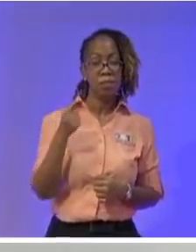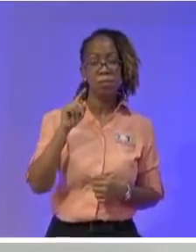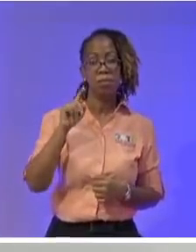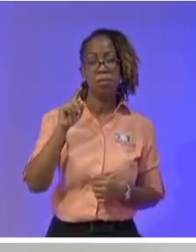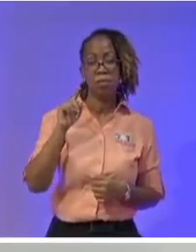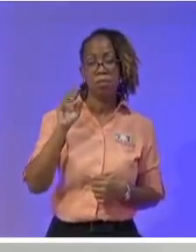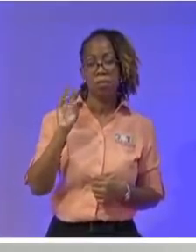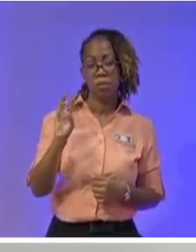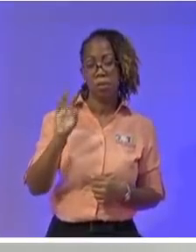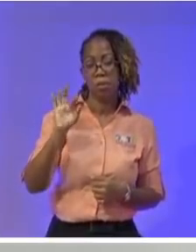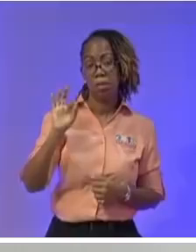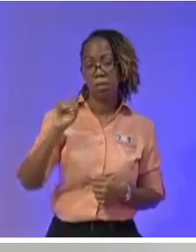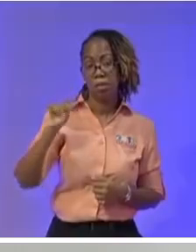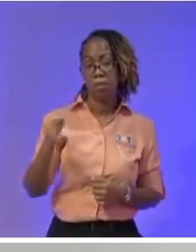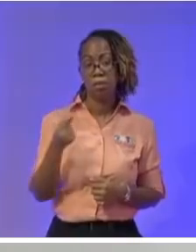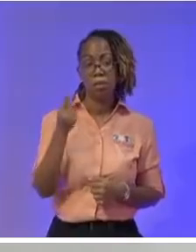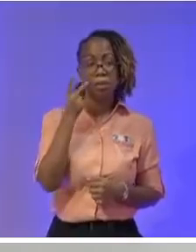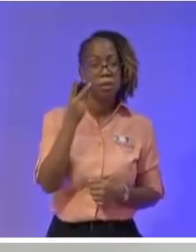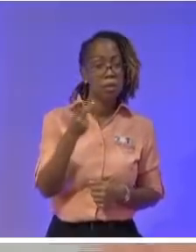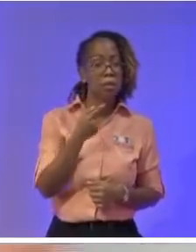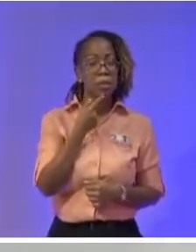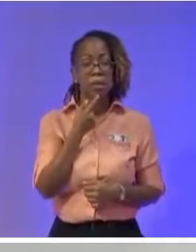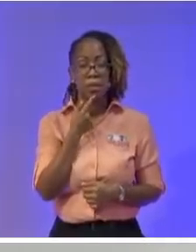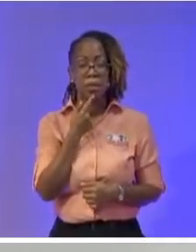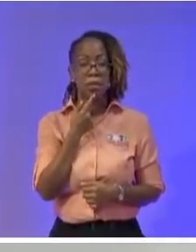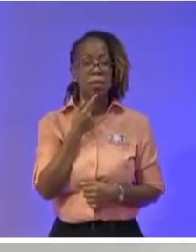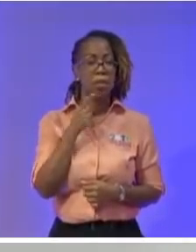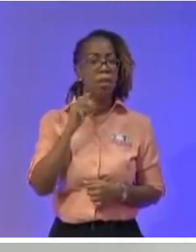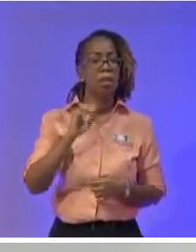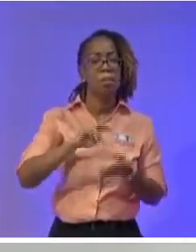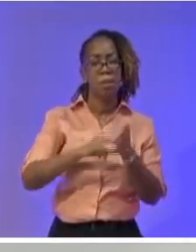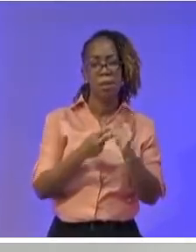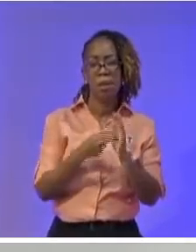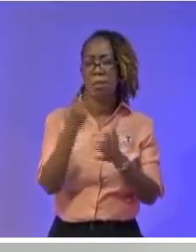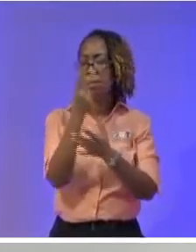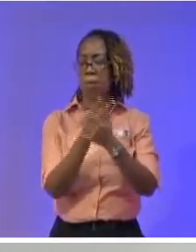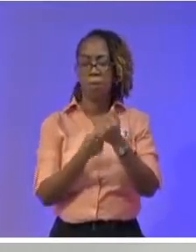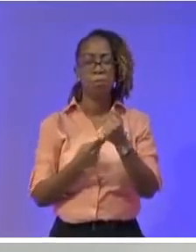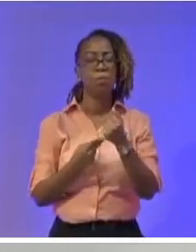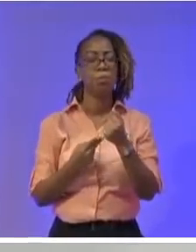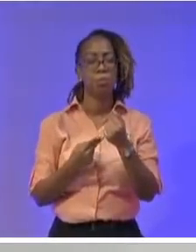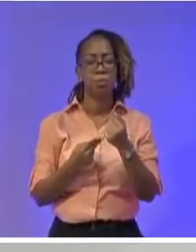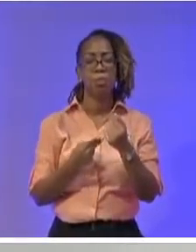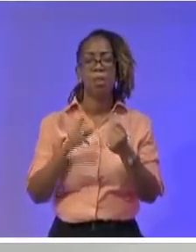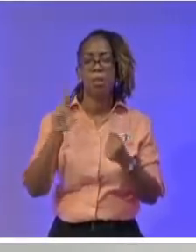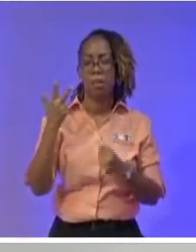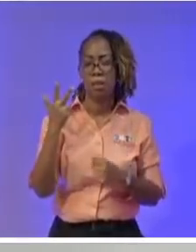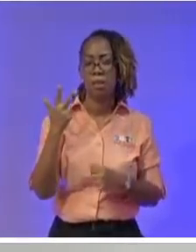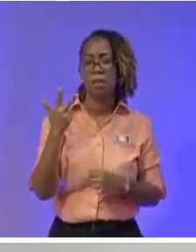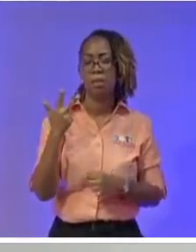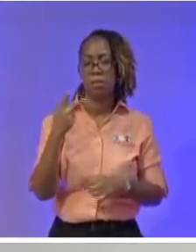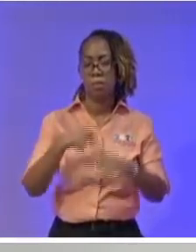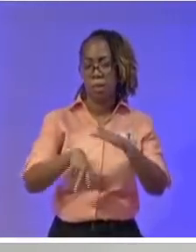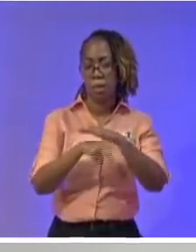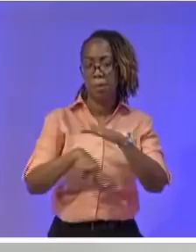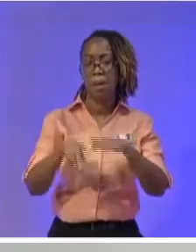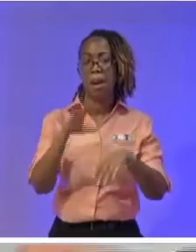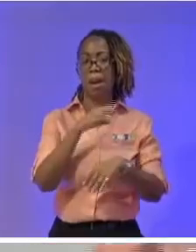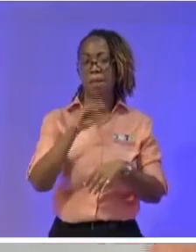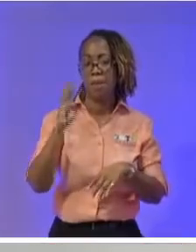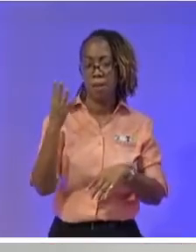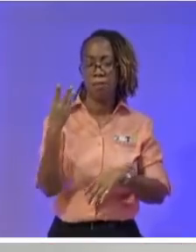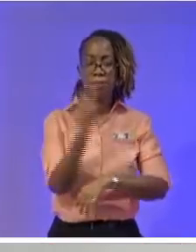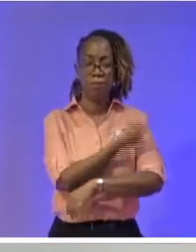boosters and the additional primary shots, which we started off with. Okay, Paula? So thanks for asking the